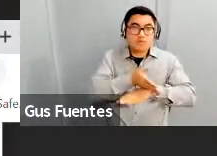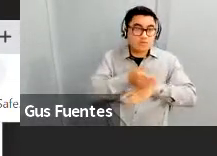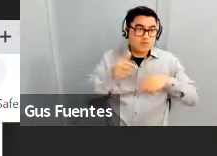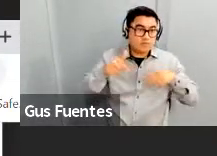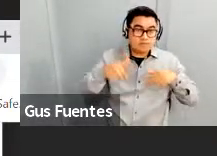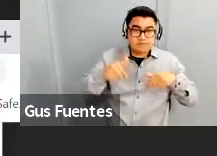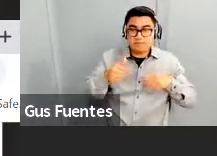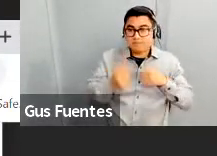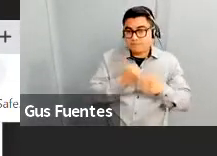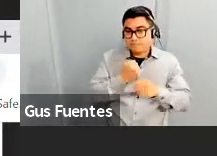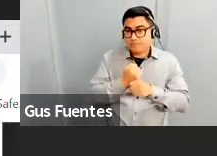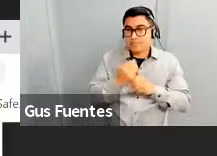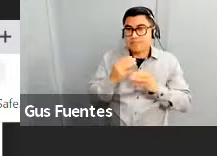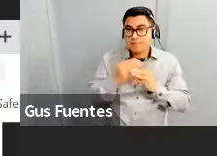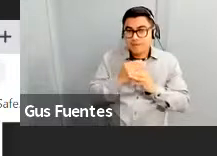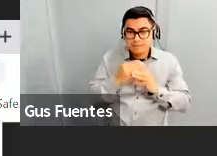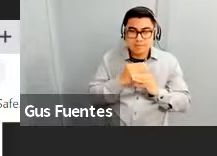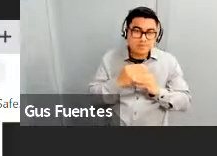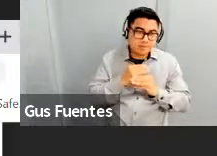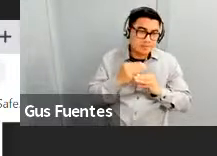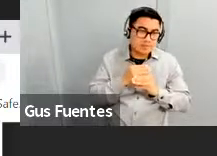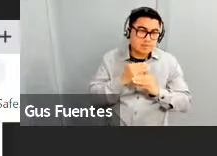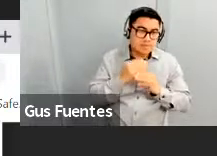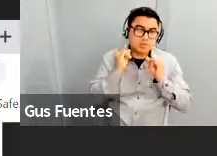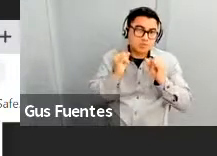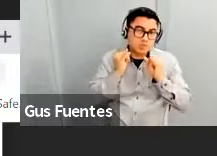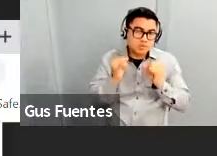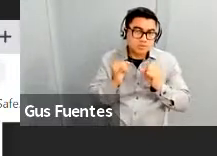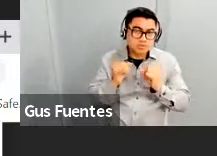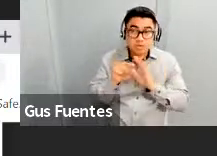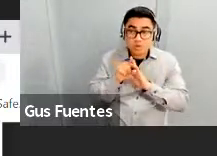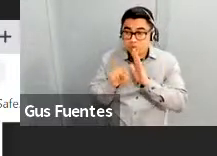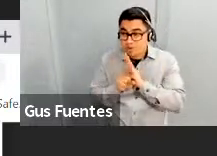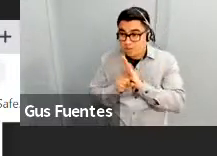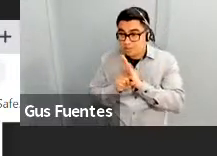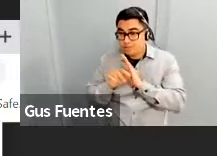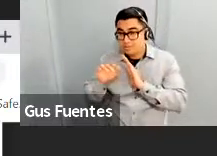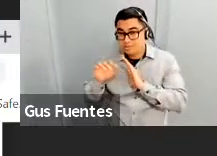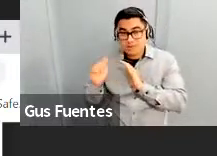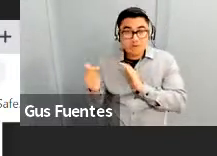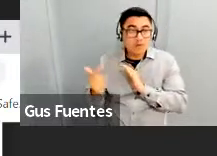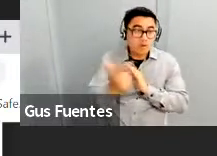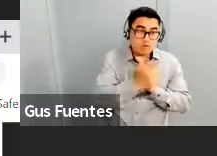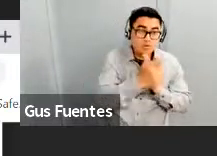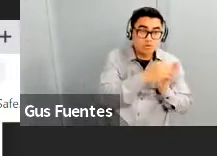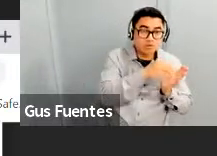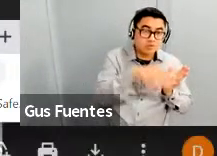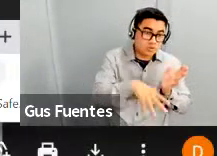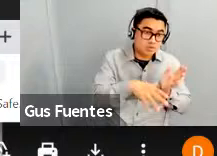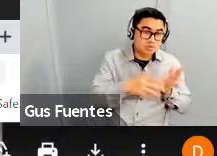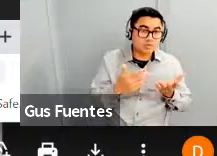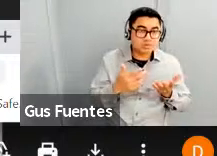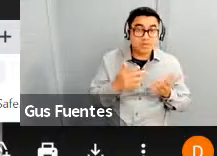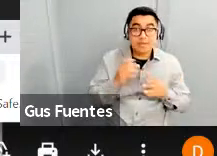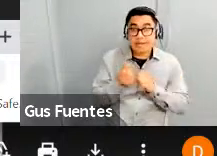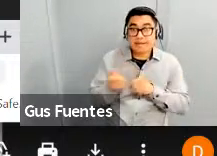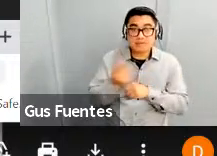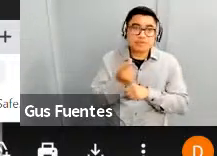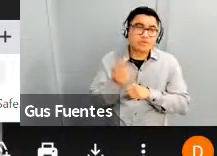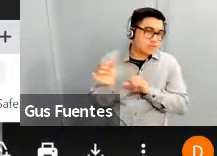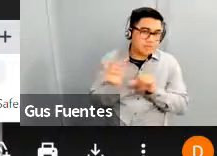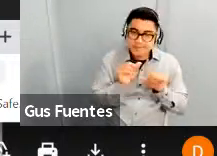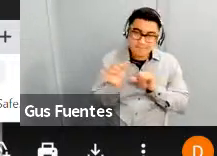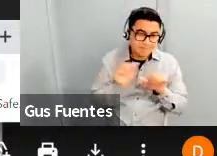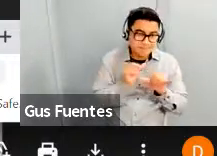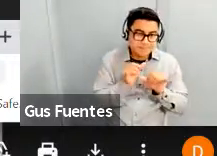instruction and learning across all grade levels for all students. That will continue next year as our special focus. We are moving this